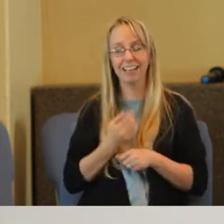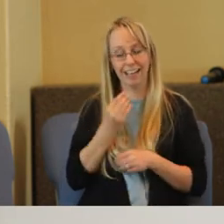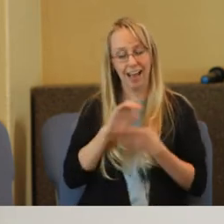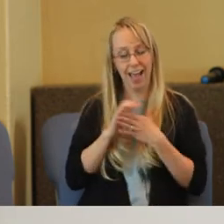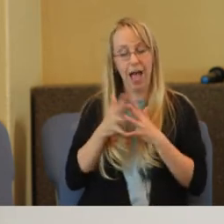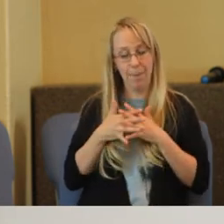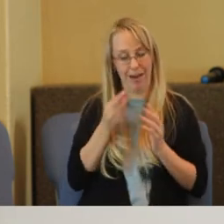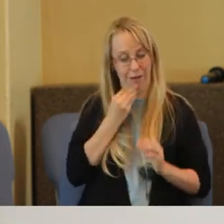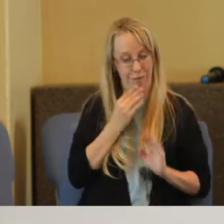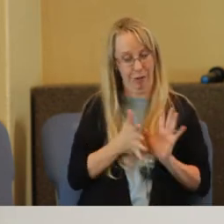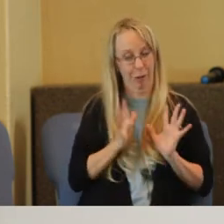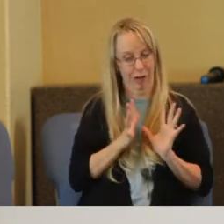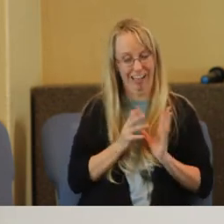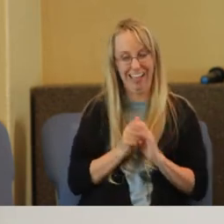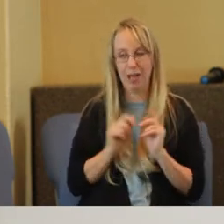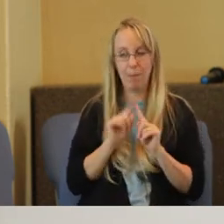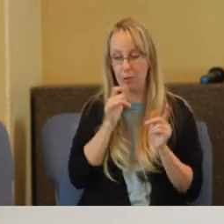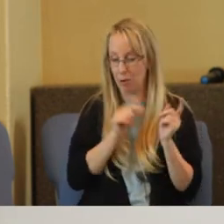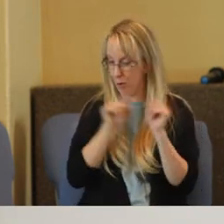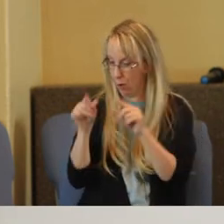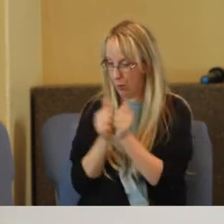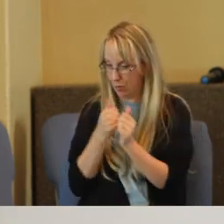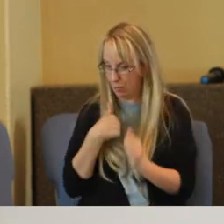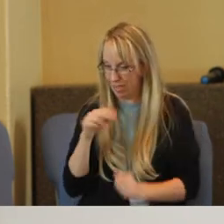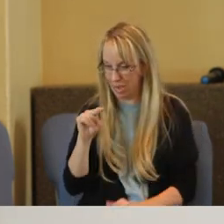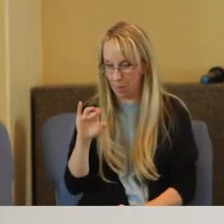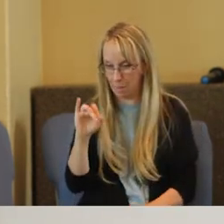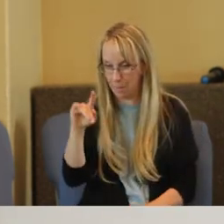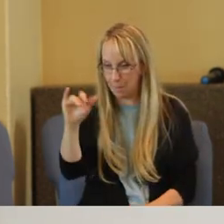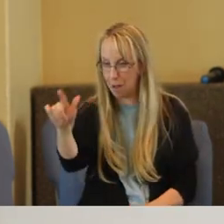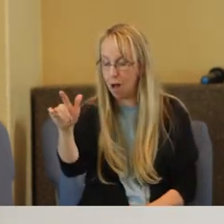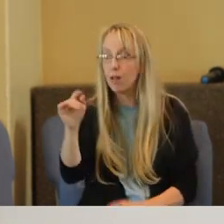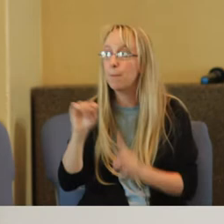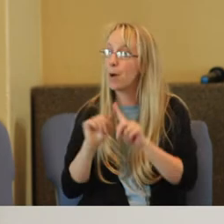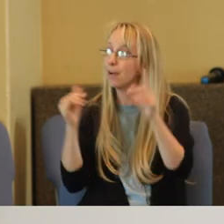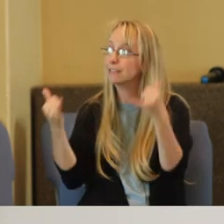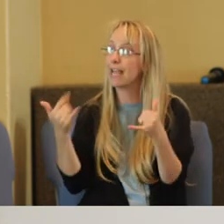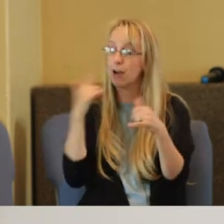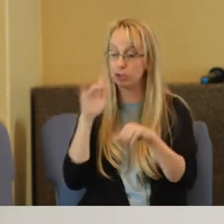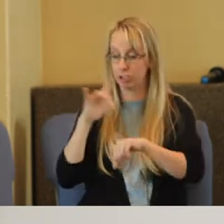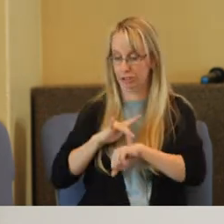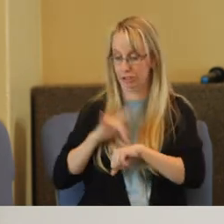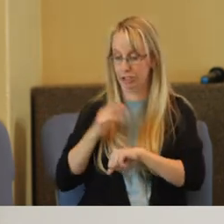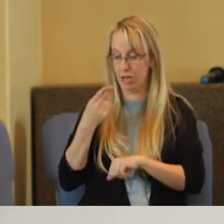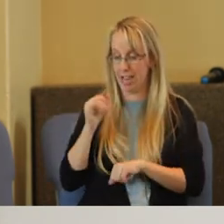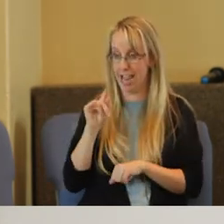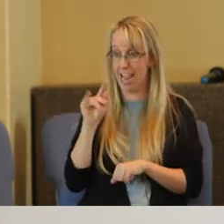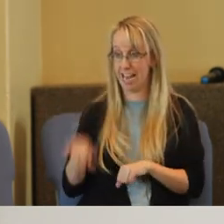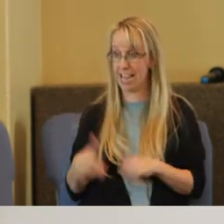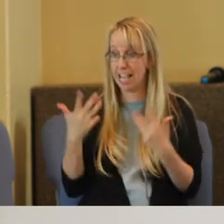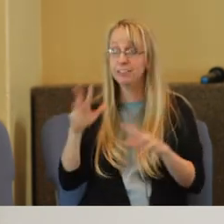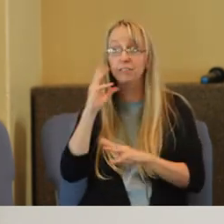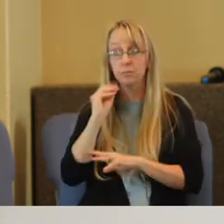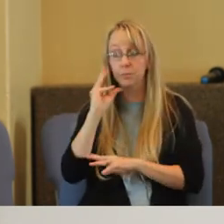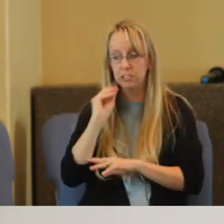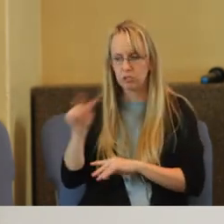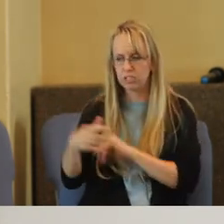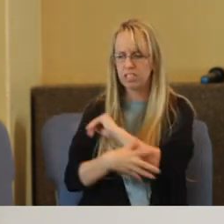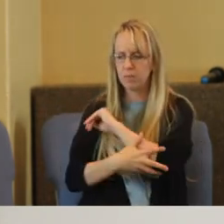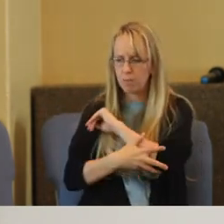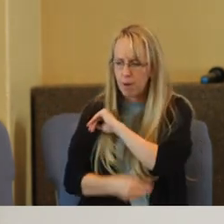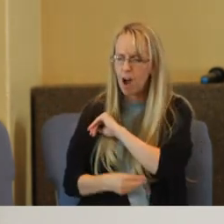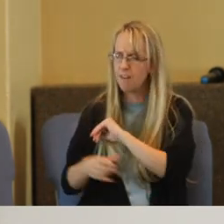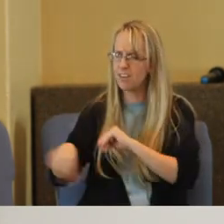will not go with me to Nepal. But now that she's been to Haiti and she's experienced the poverty of those people, she